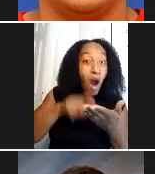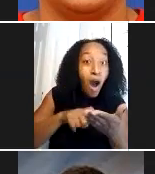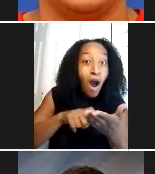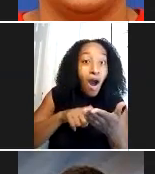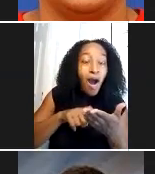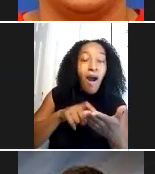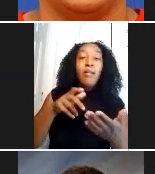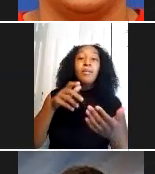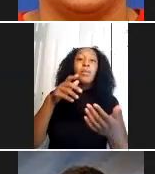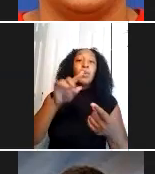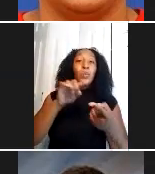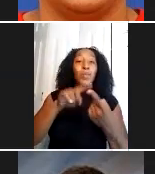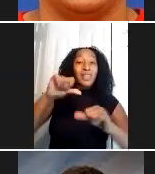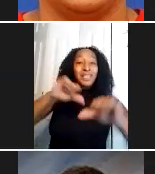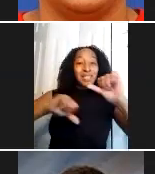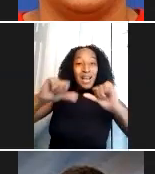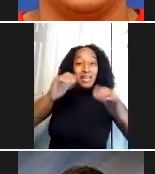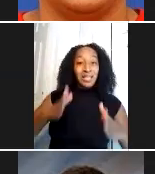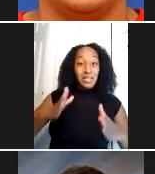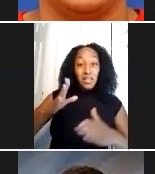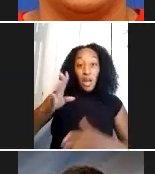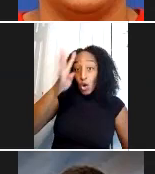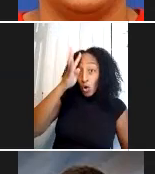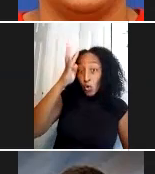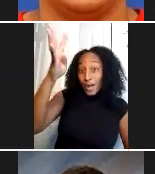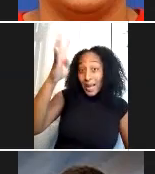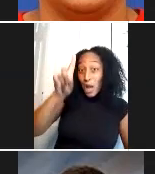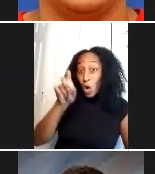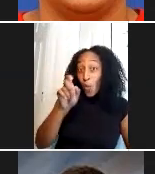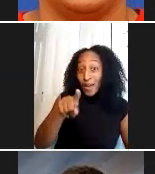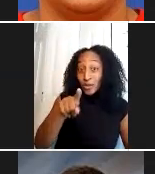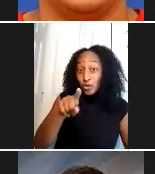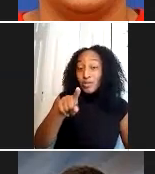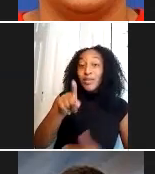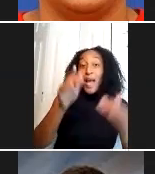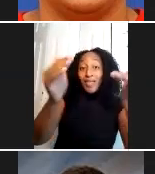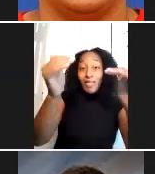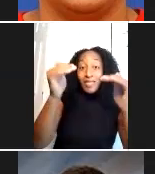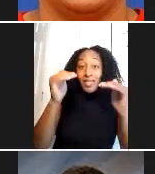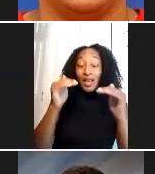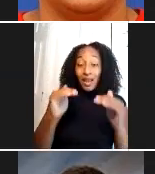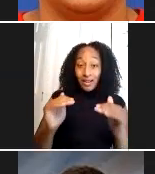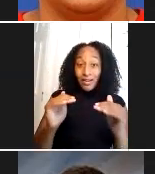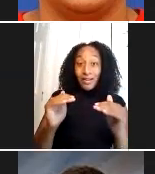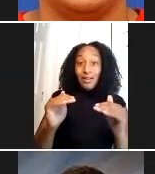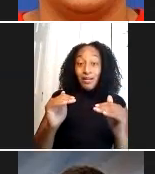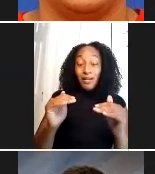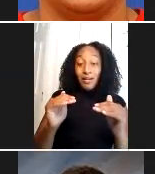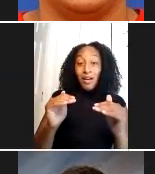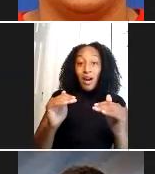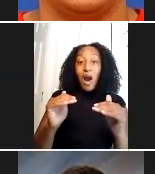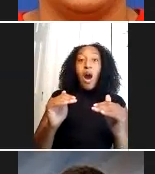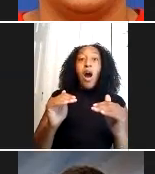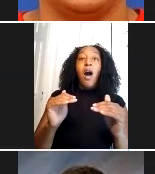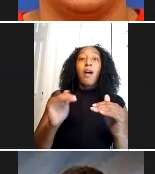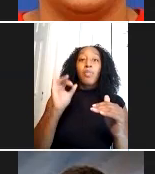question or the problem that's going to be tackled, they then have to go out and perform research on that topic.